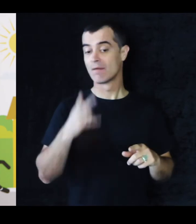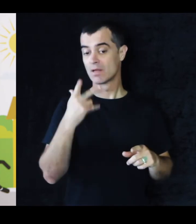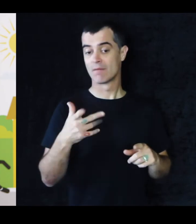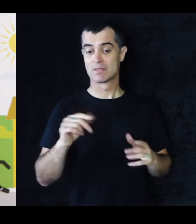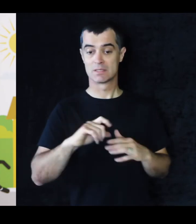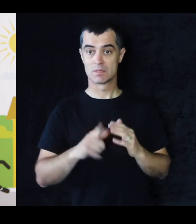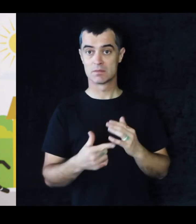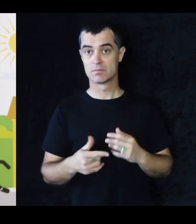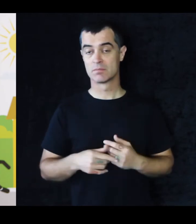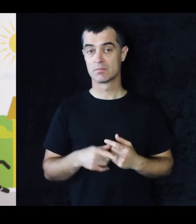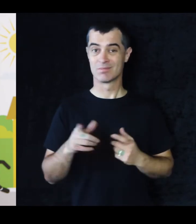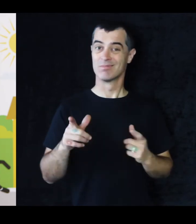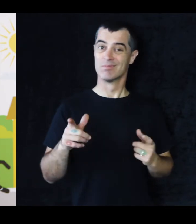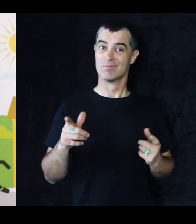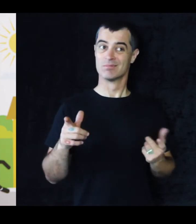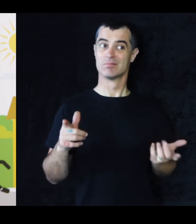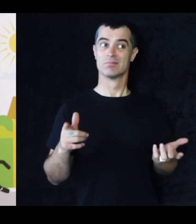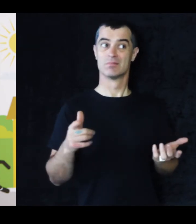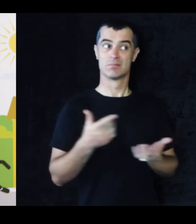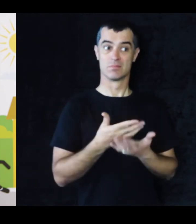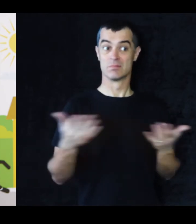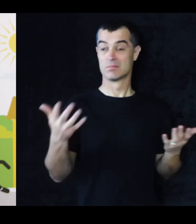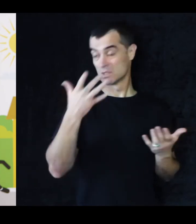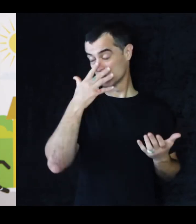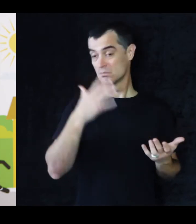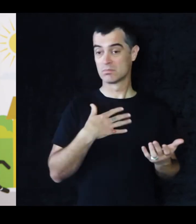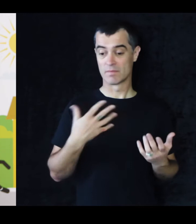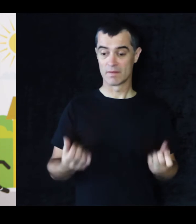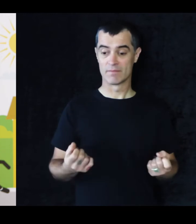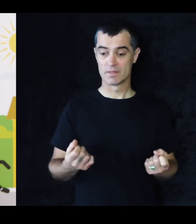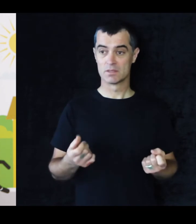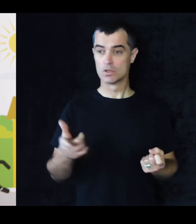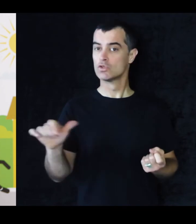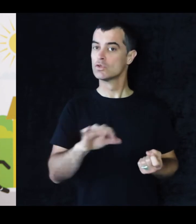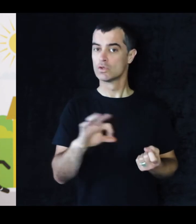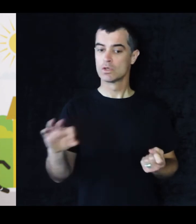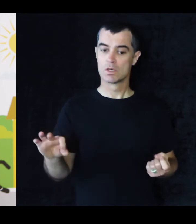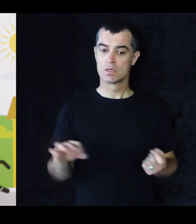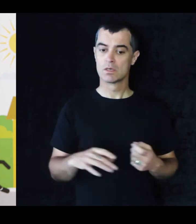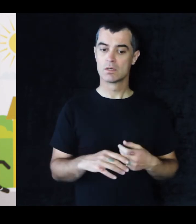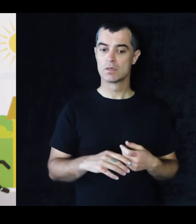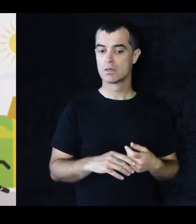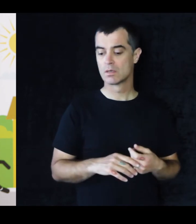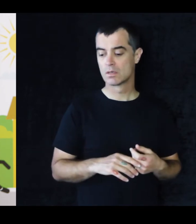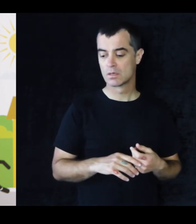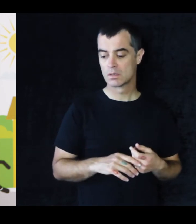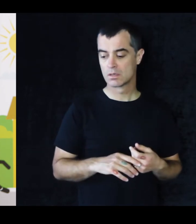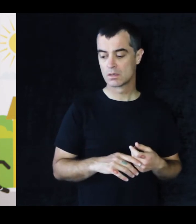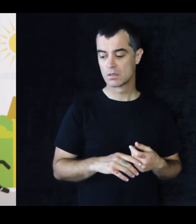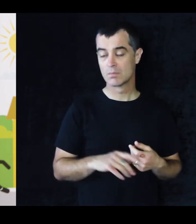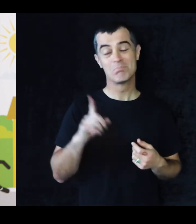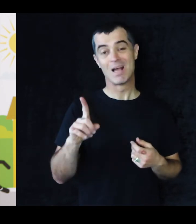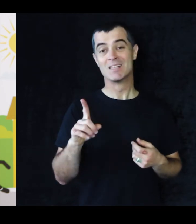money, and if you have a disability, there's great amount of shame in those things. There shouldn't be,